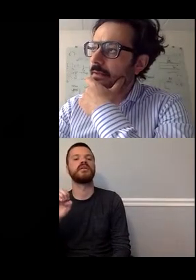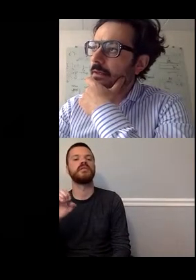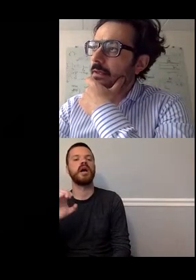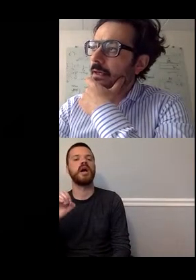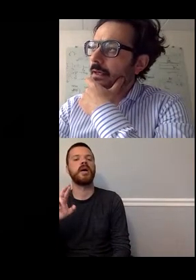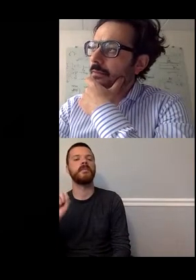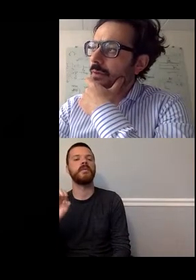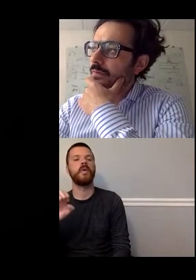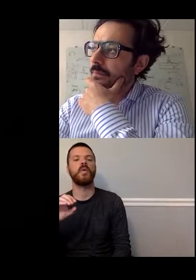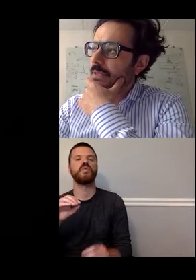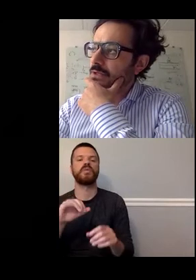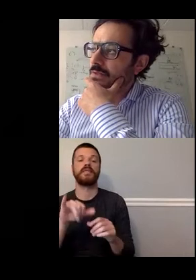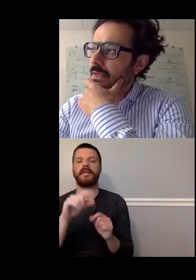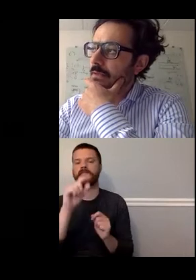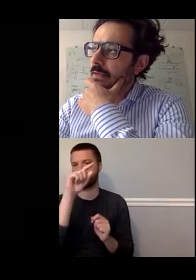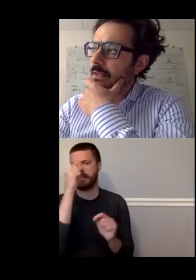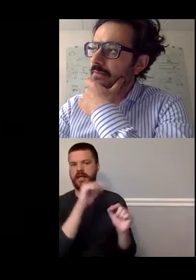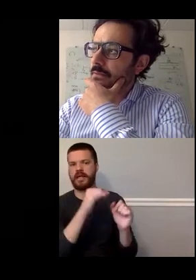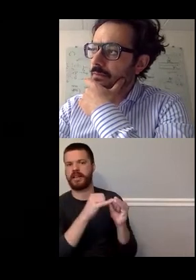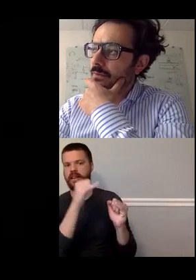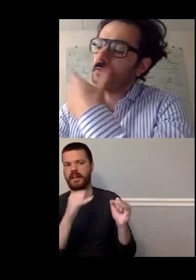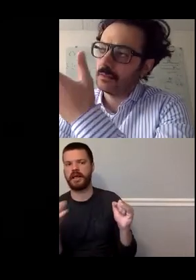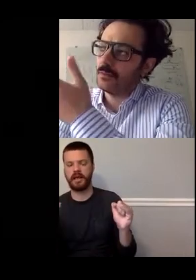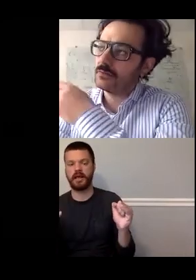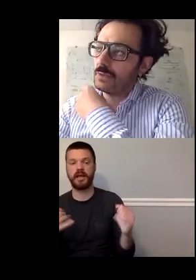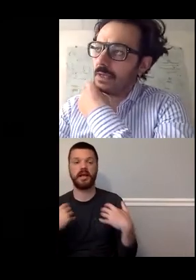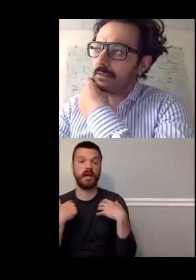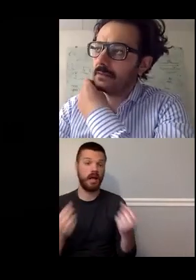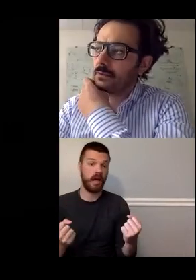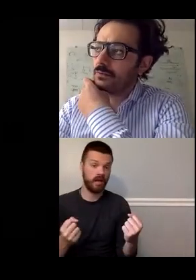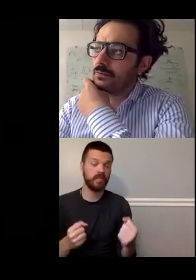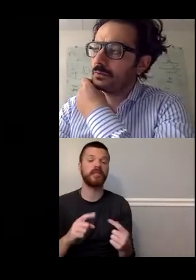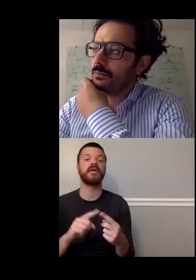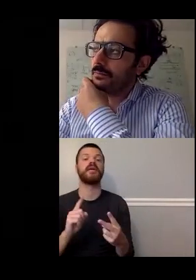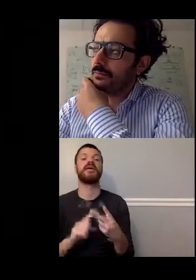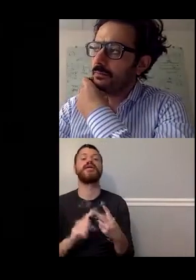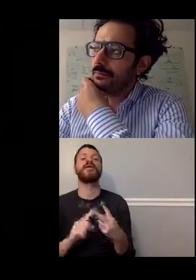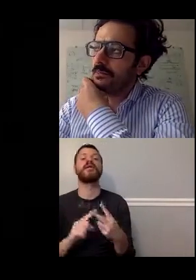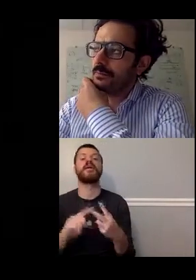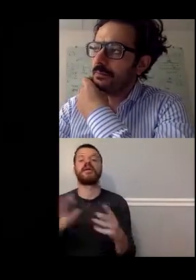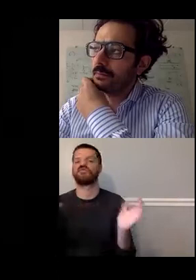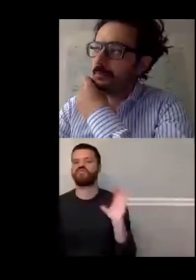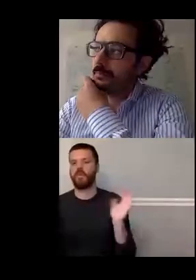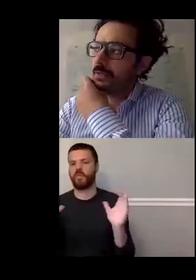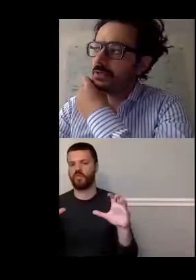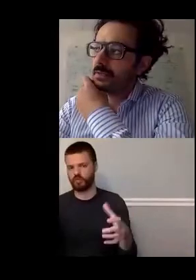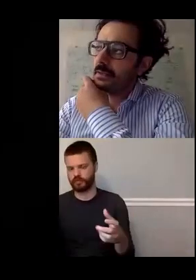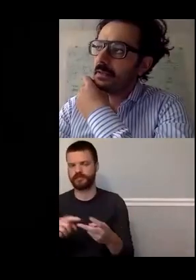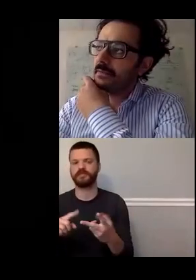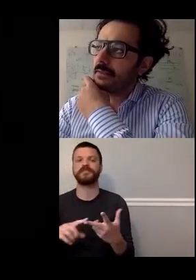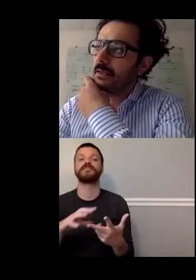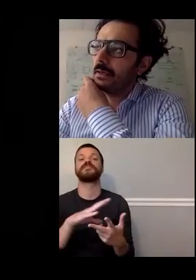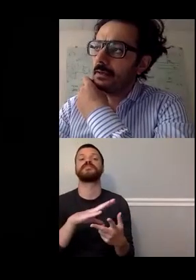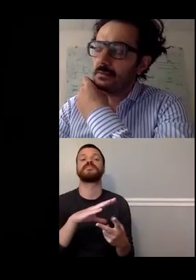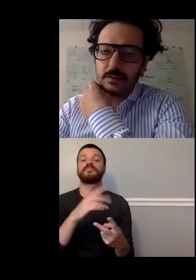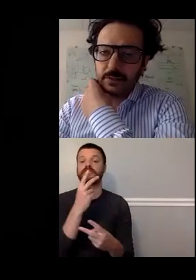black. And both the patients and the healthy also, and also we had the healthy control group, both the patients and the